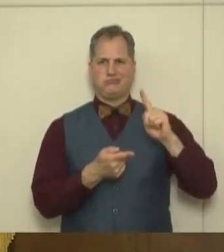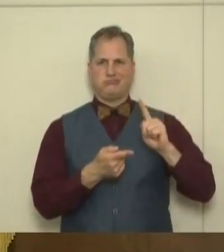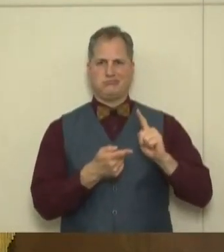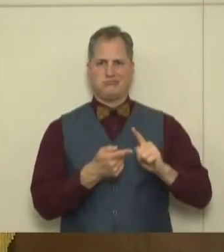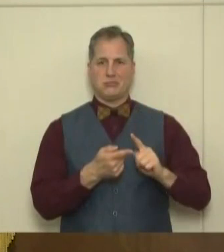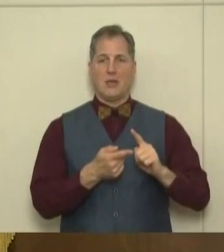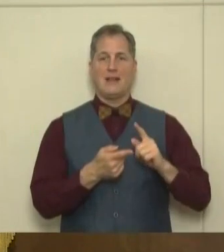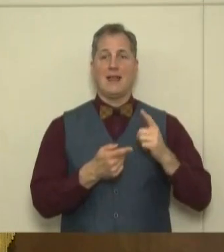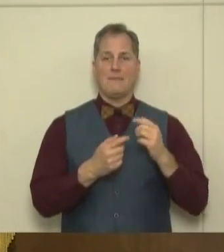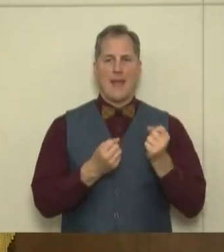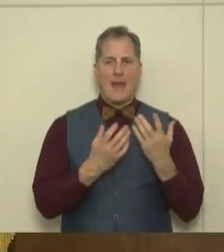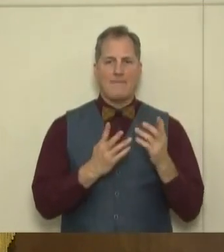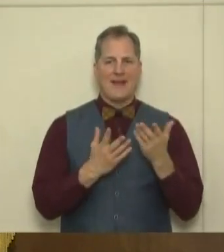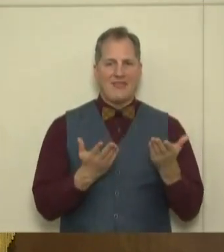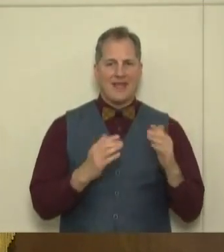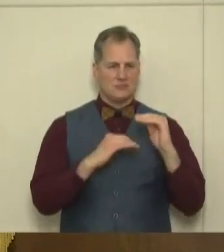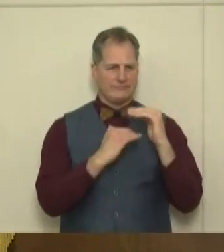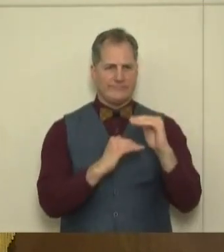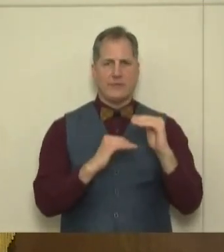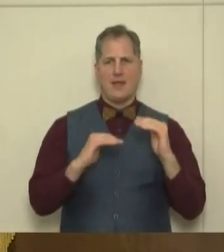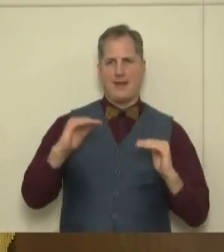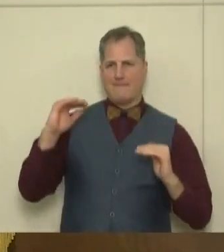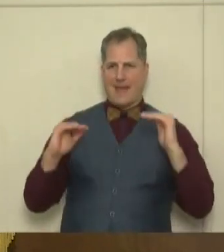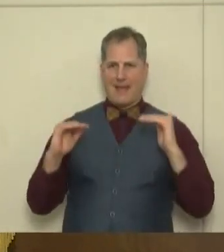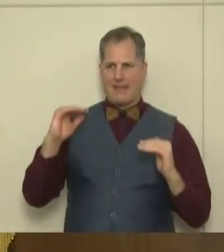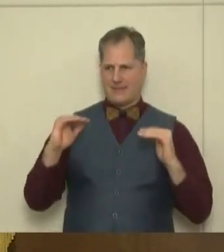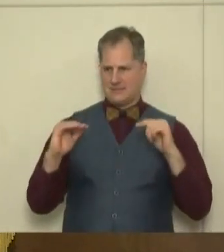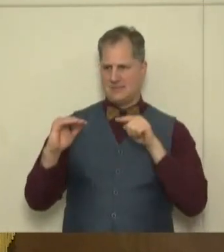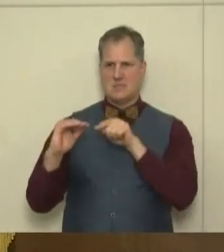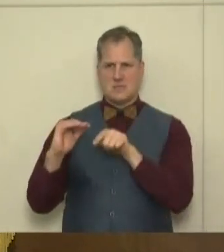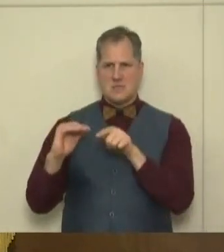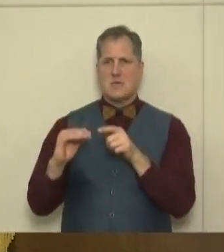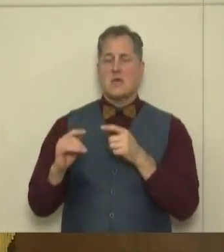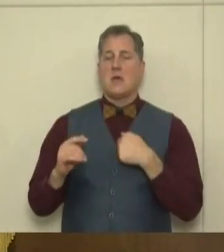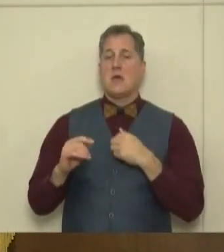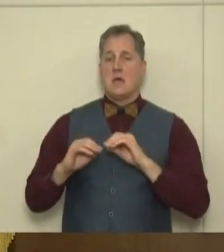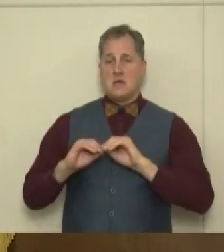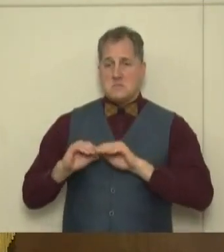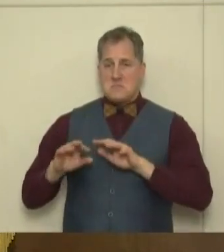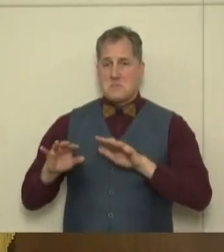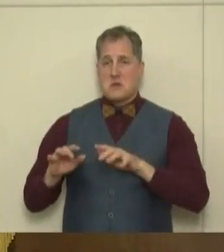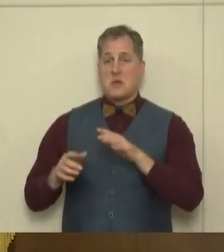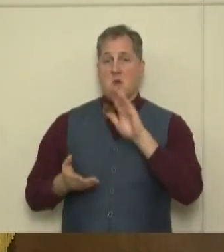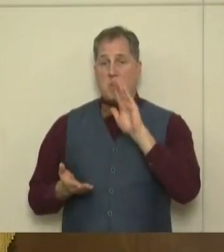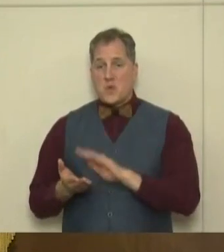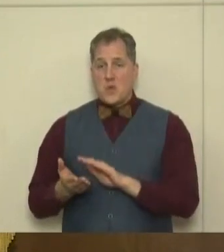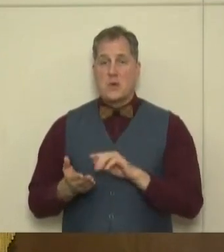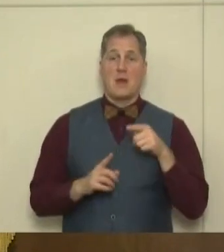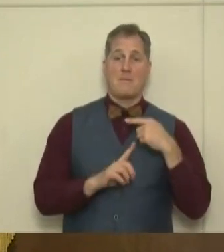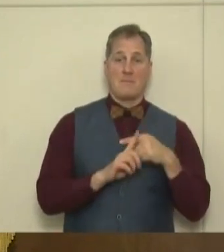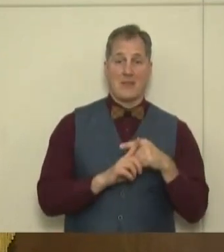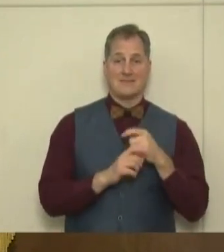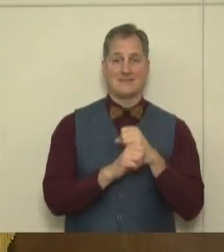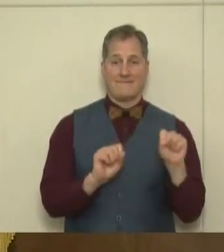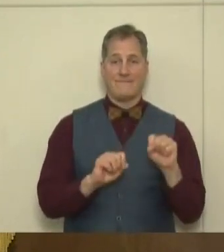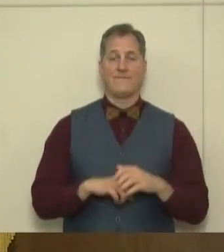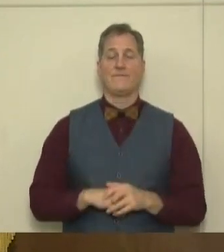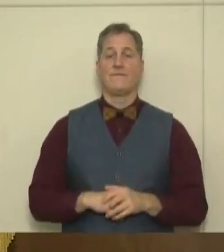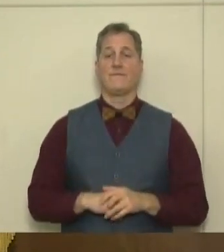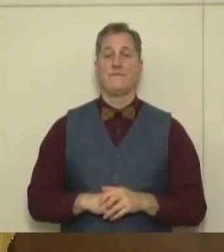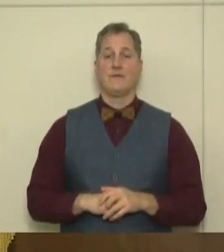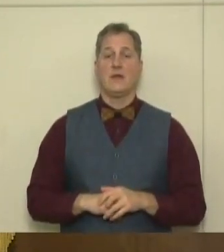while at the property. The governor, her fiance, and 37 staff members have all been tested. All have tested negative. They will